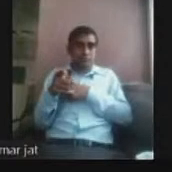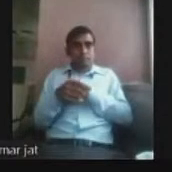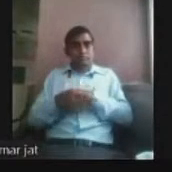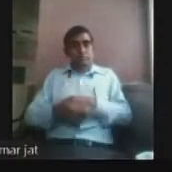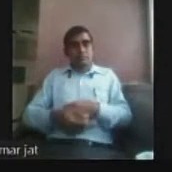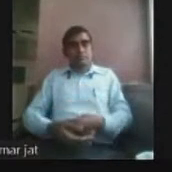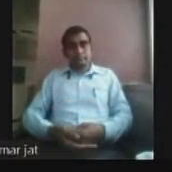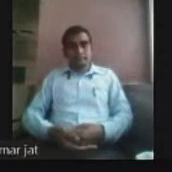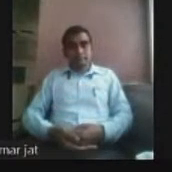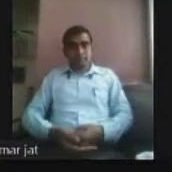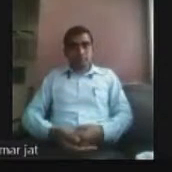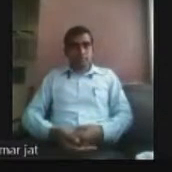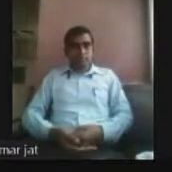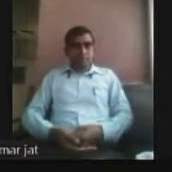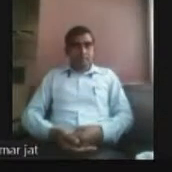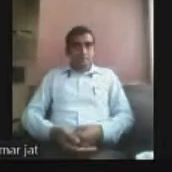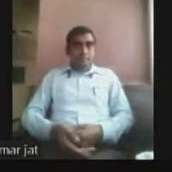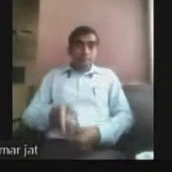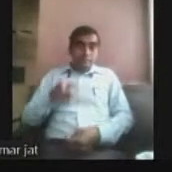been ignored